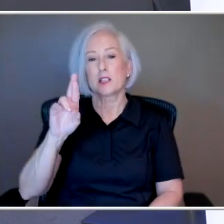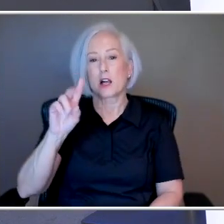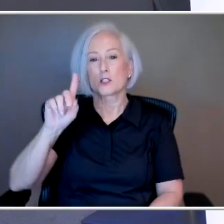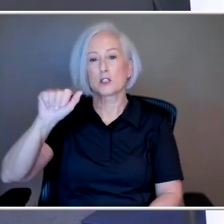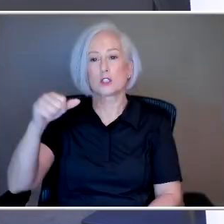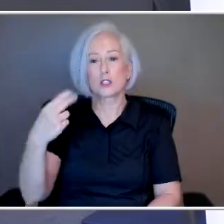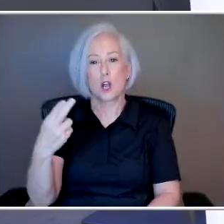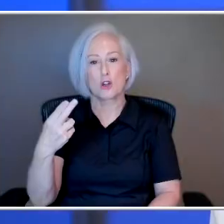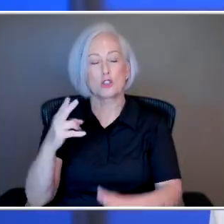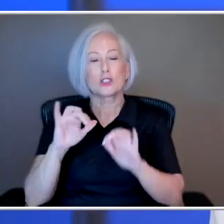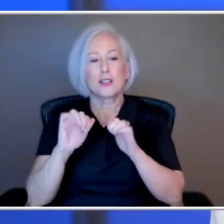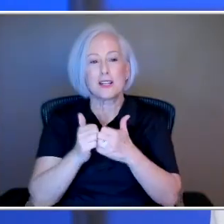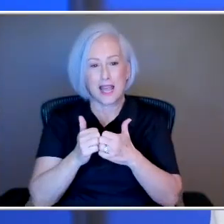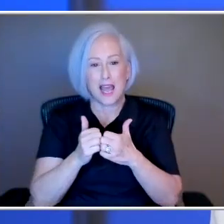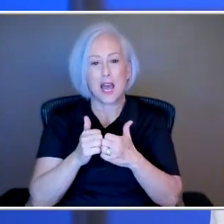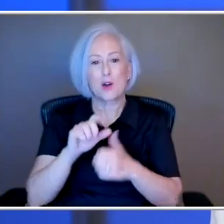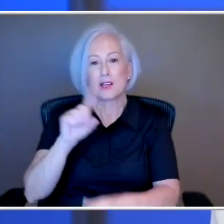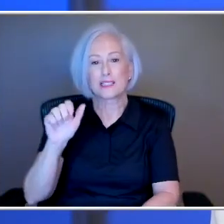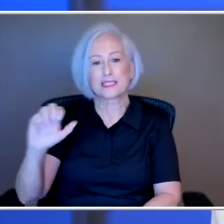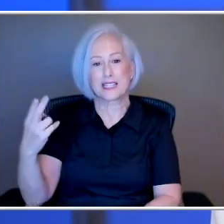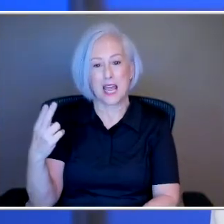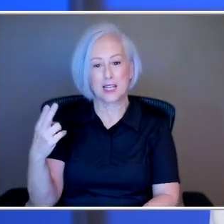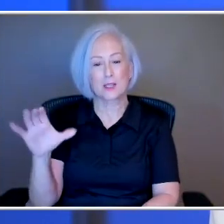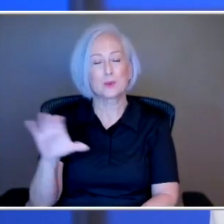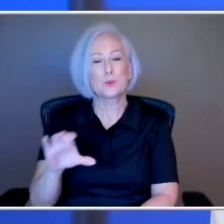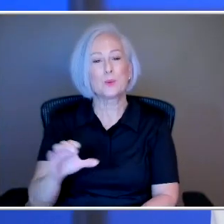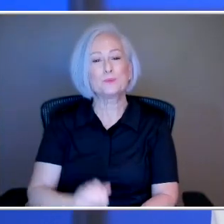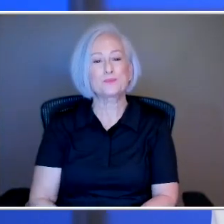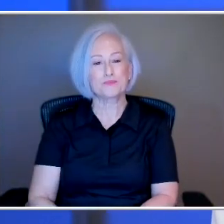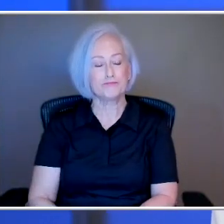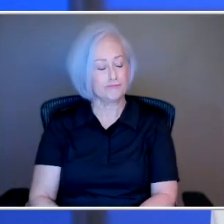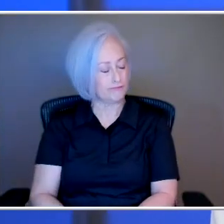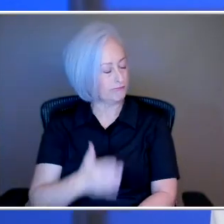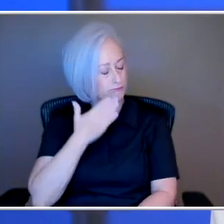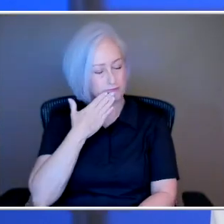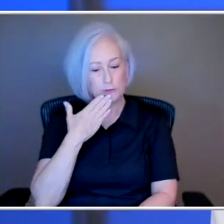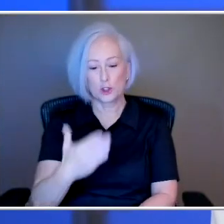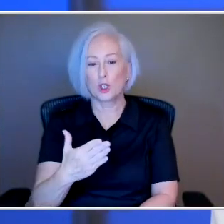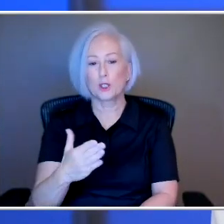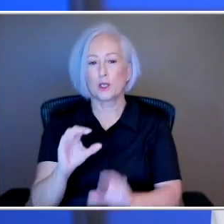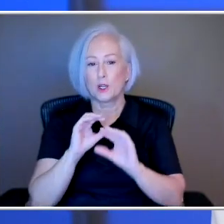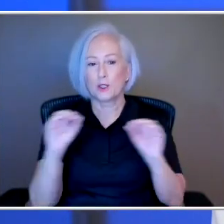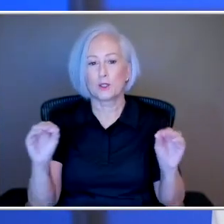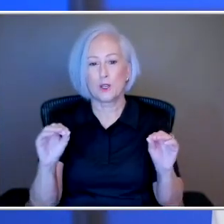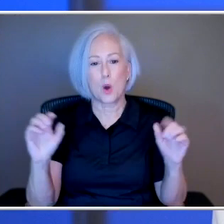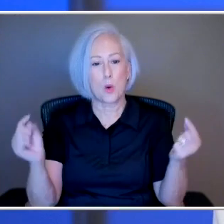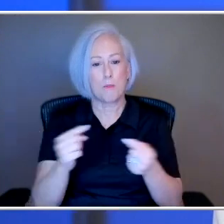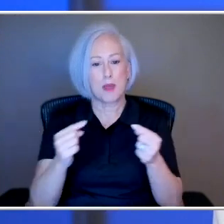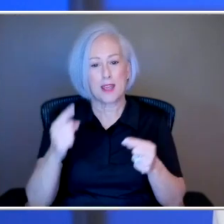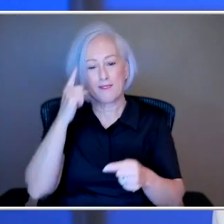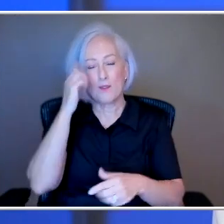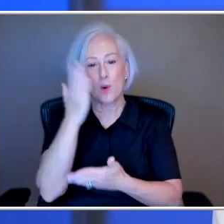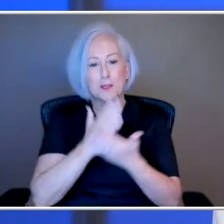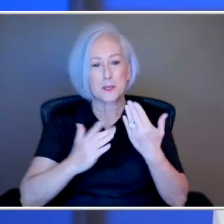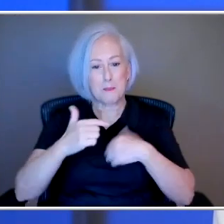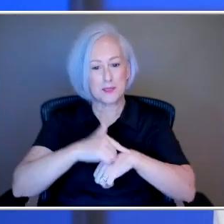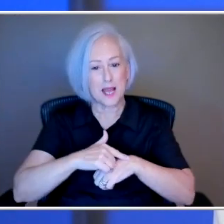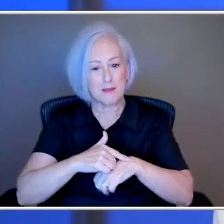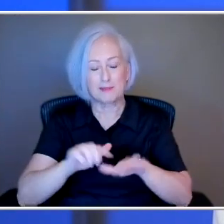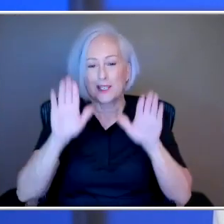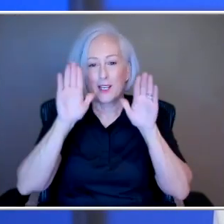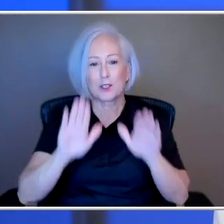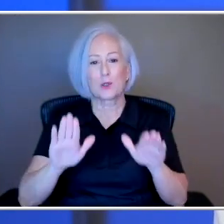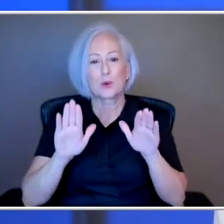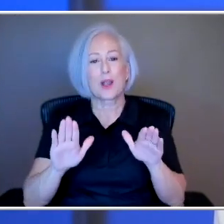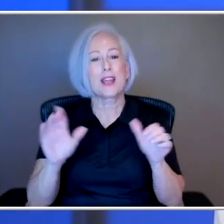doing? He has done well. He's been completely pain-free for a while and had a great, successful first semester